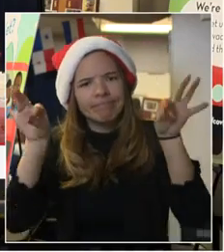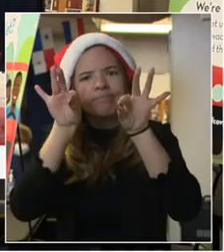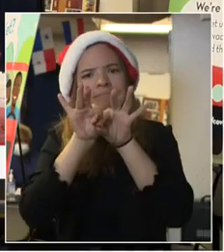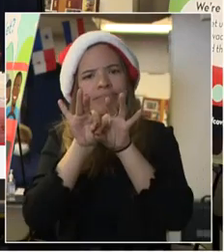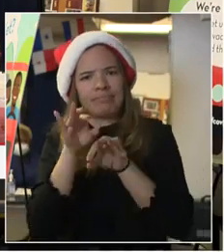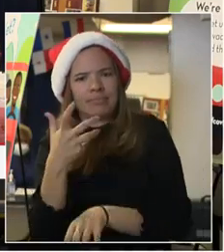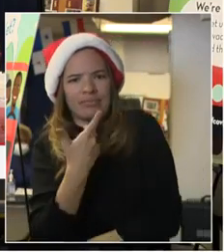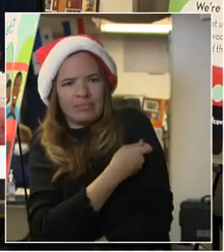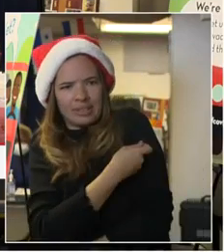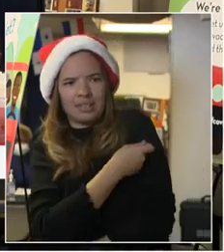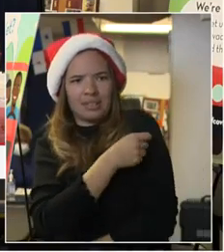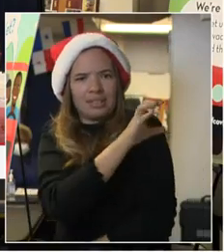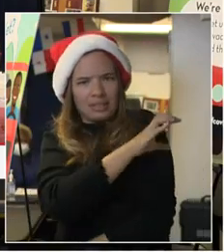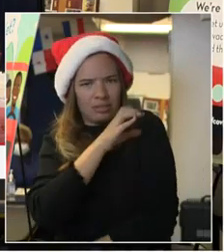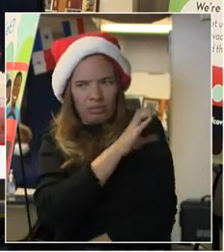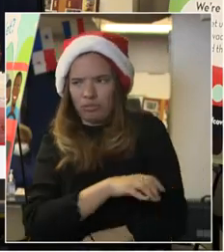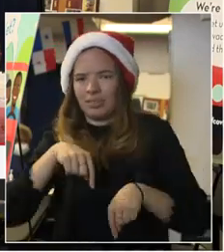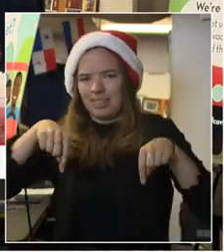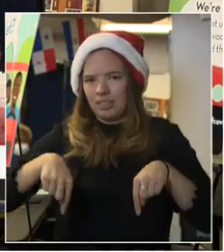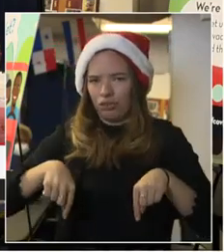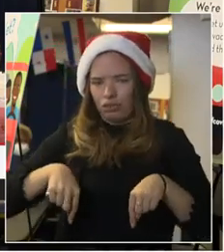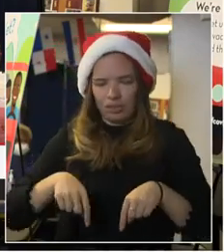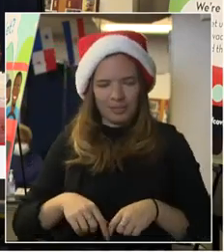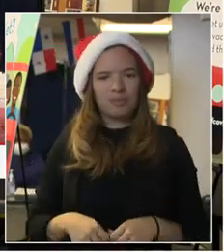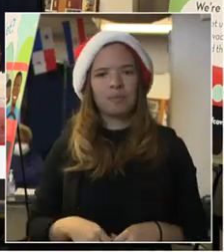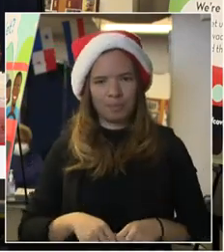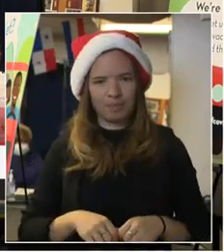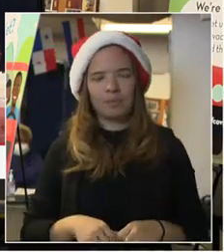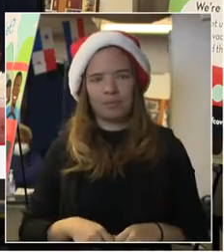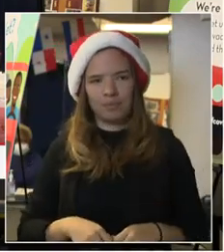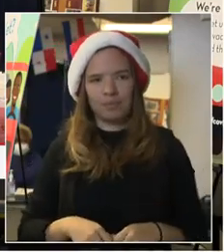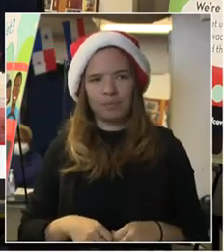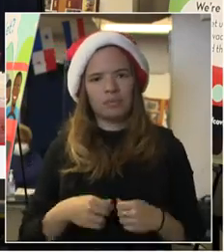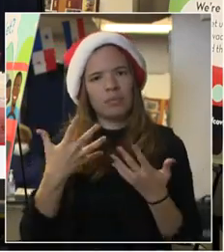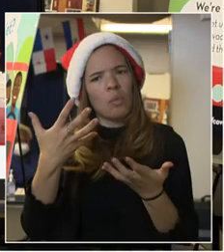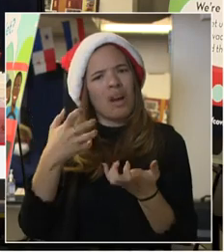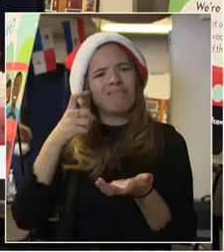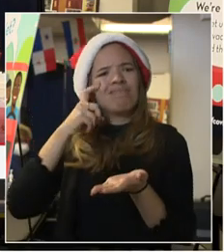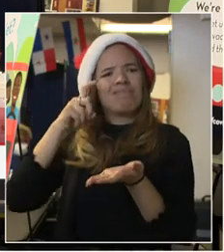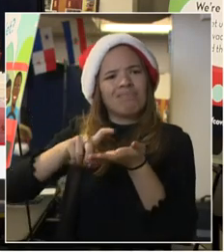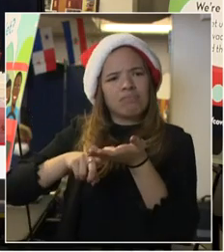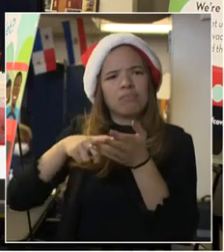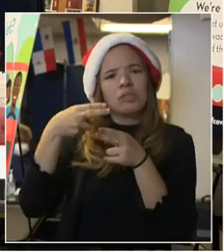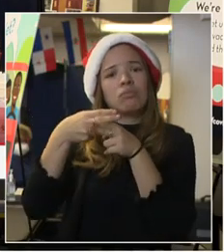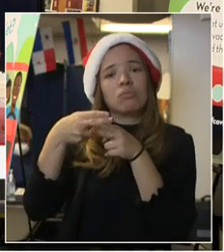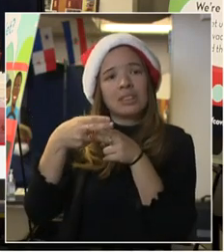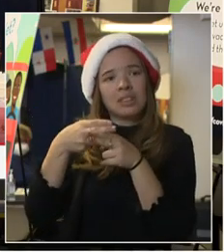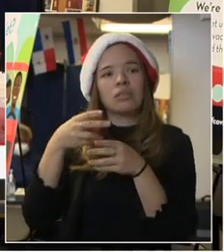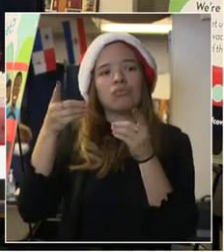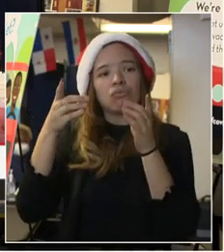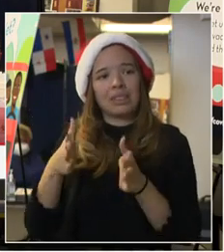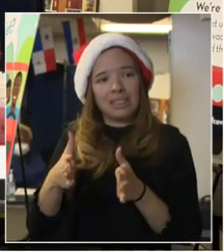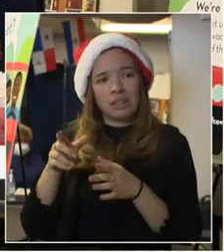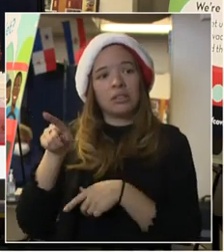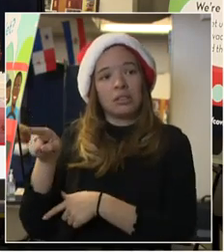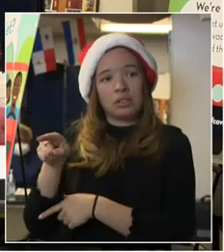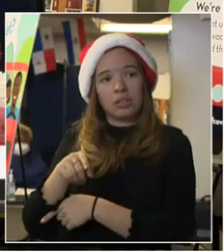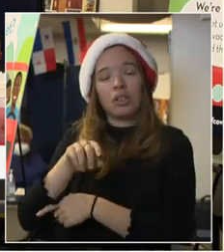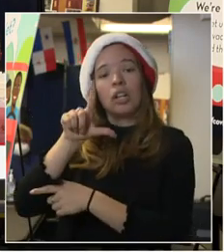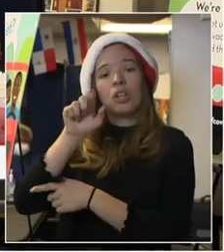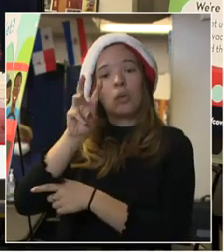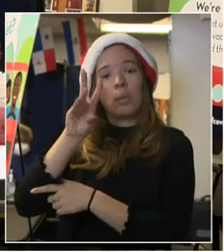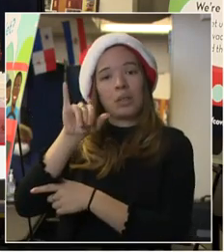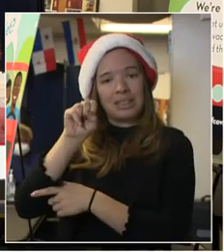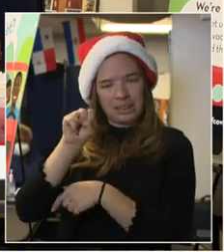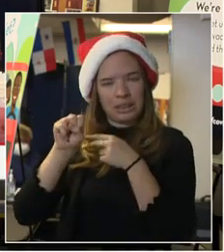for DC residents. I also want to acknowledge Interim Director Dr. Lewis and the DC Health team for the